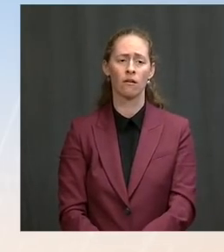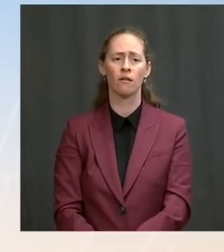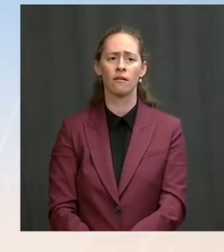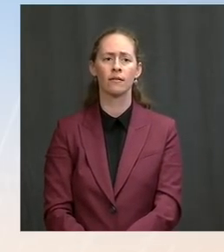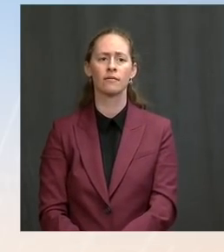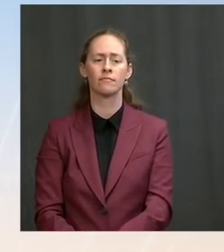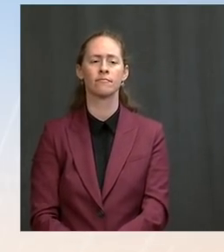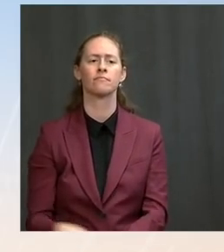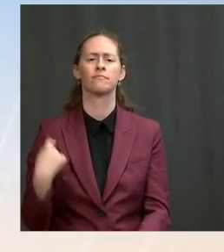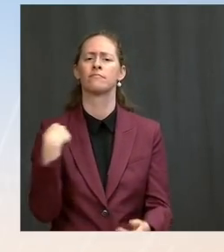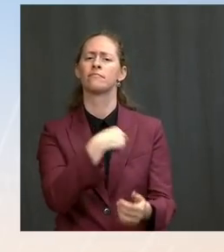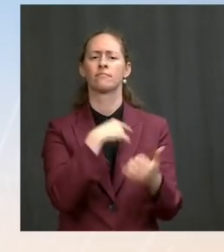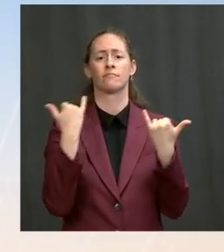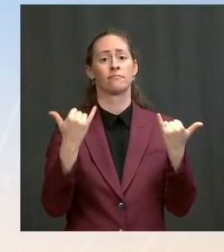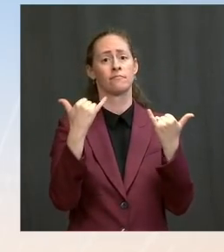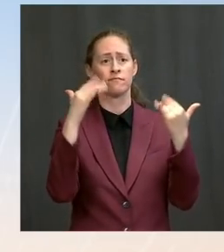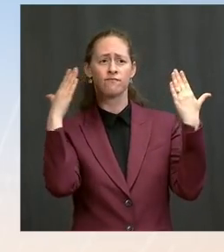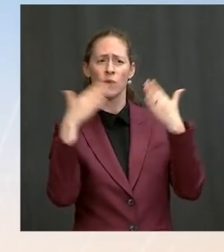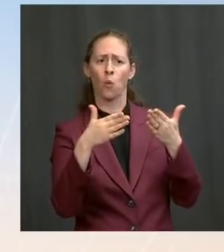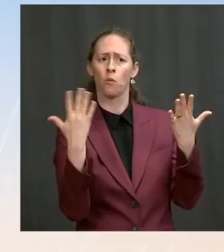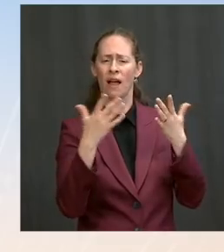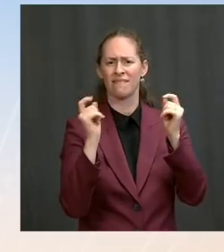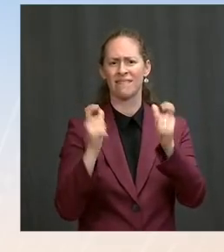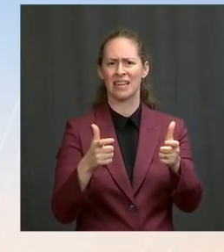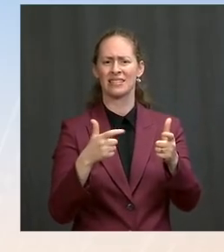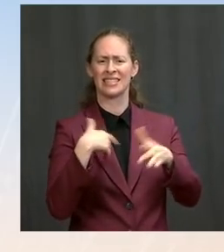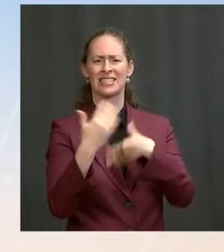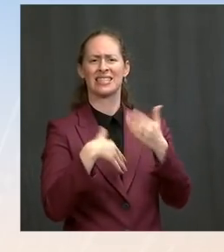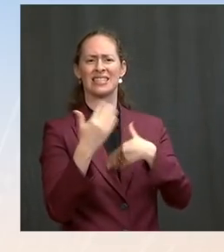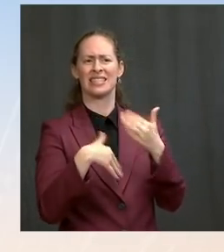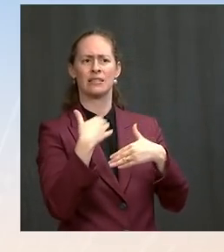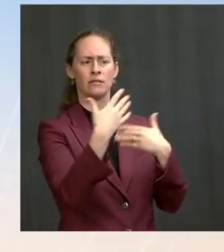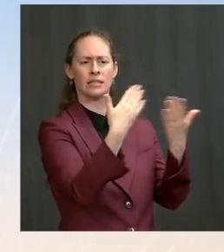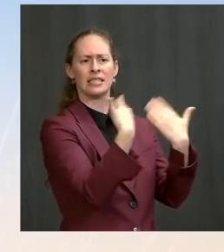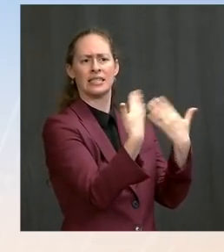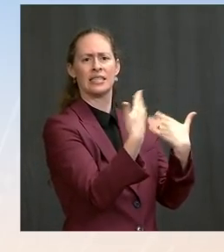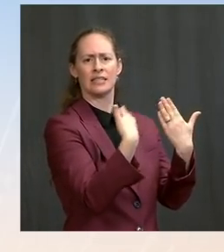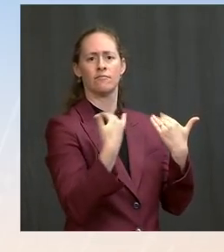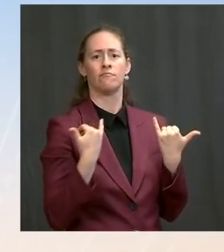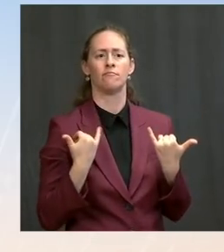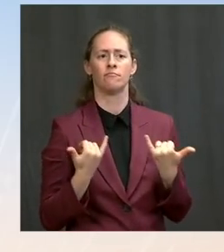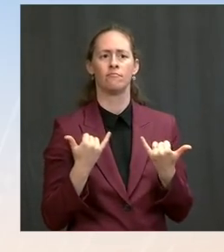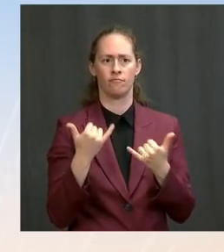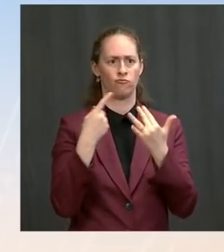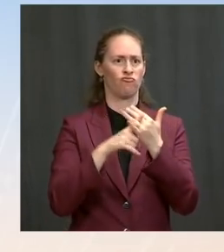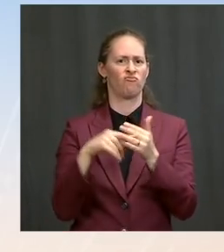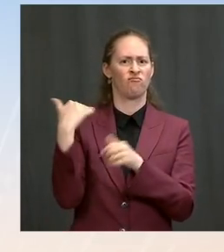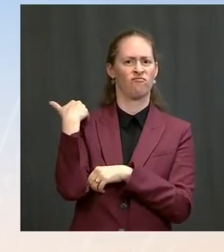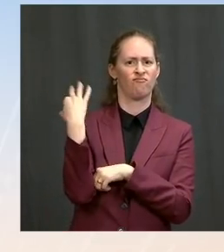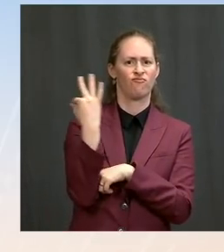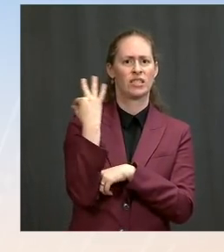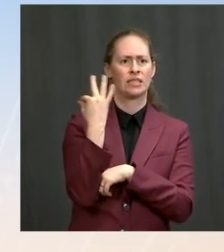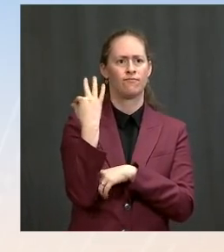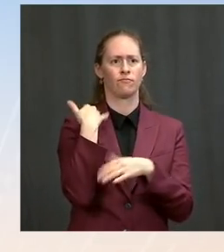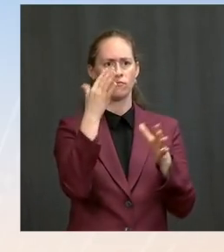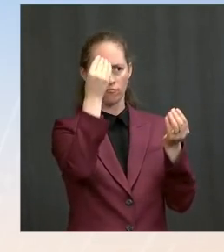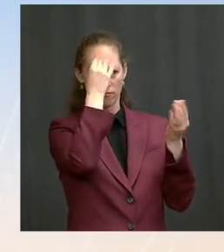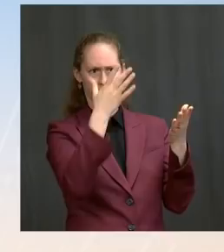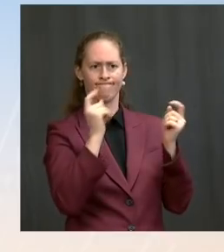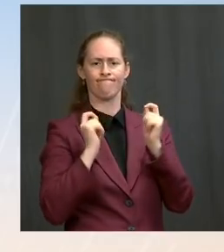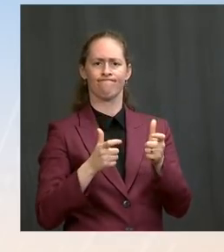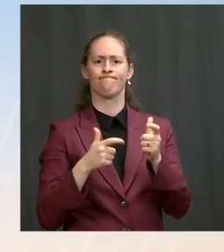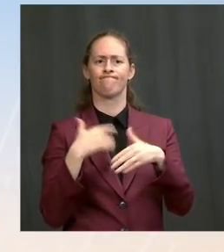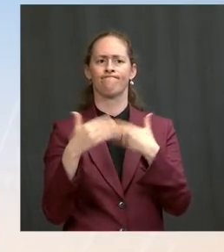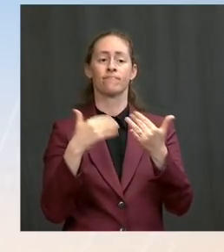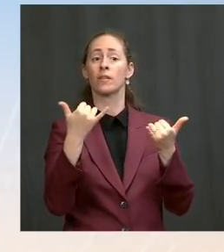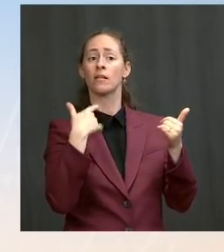on now is expediting that processing. As you know, we announced just last Friday that we were taking steps to evaluate